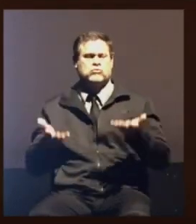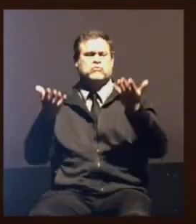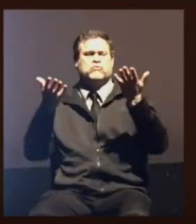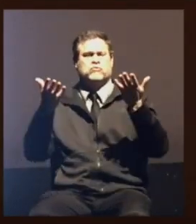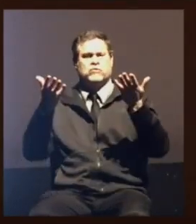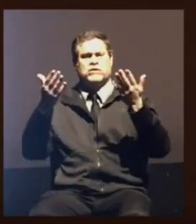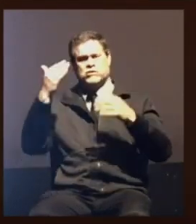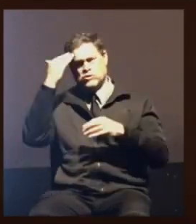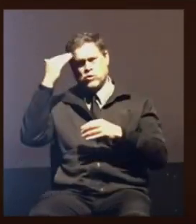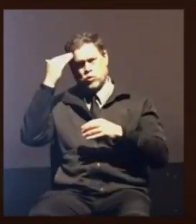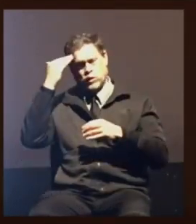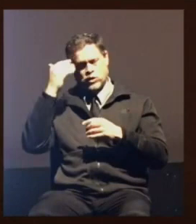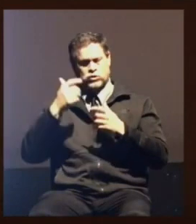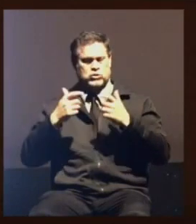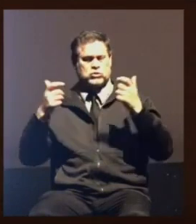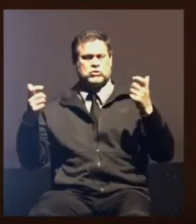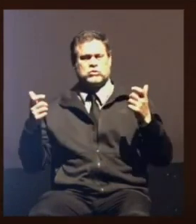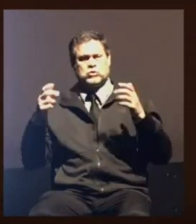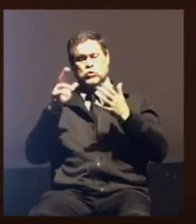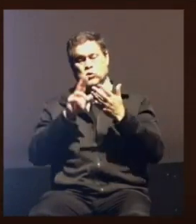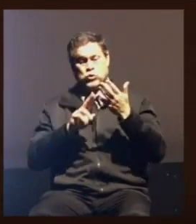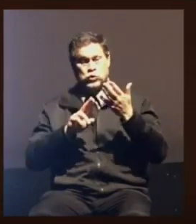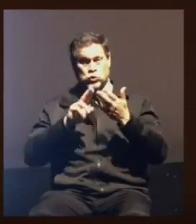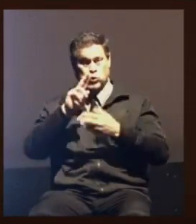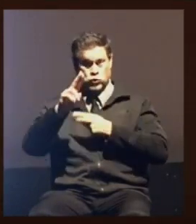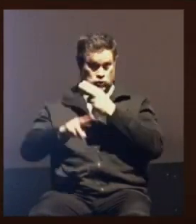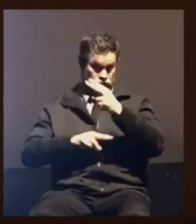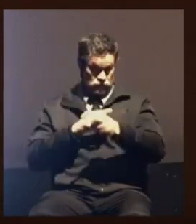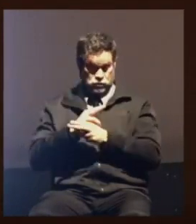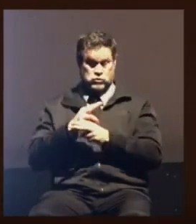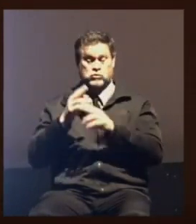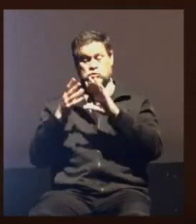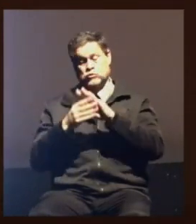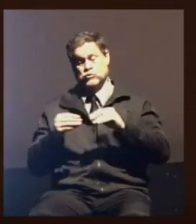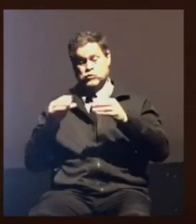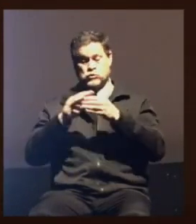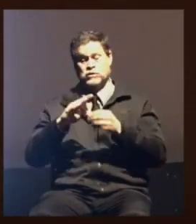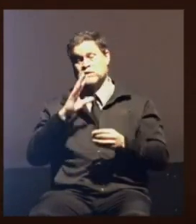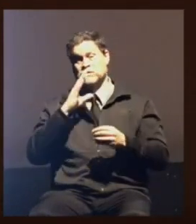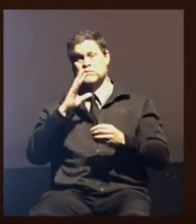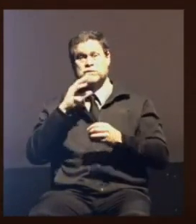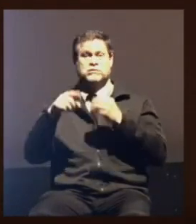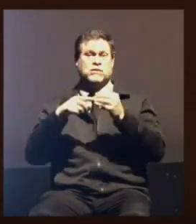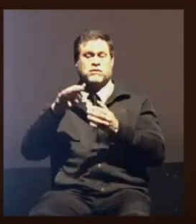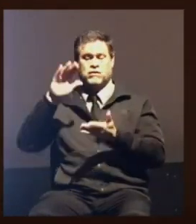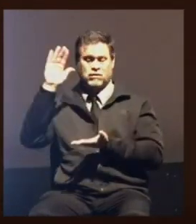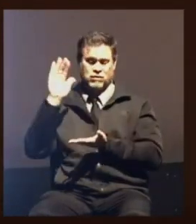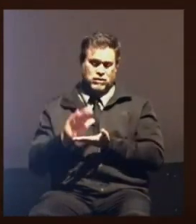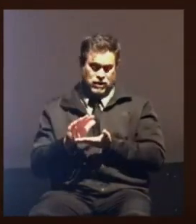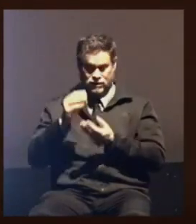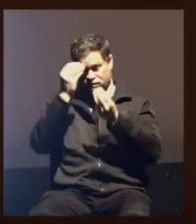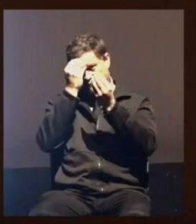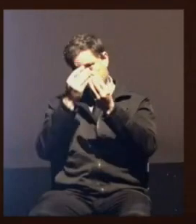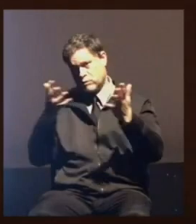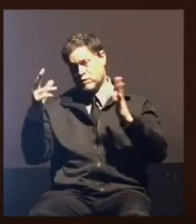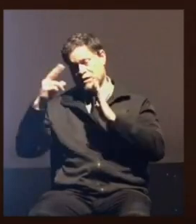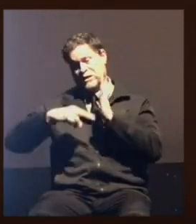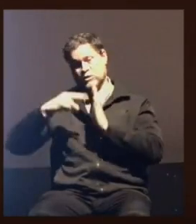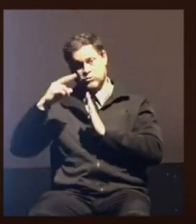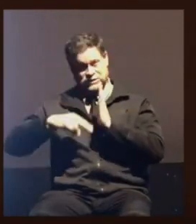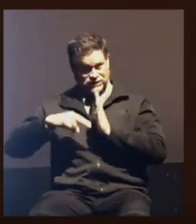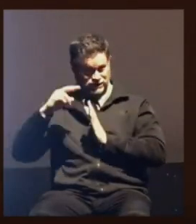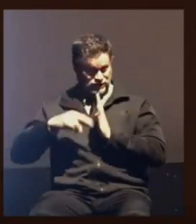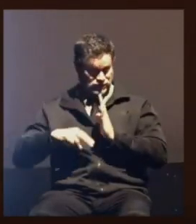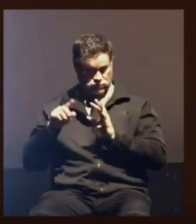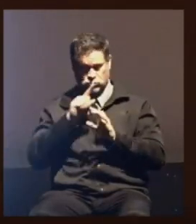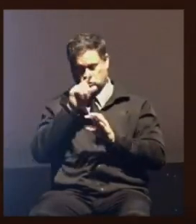awareness. Admittedly, that university story does also speak a little bit to the lack of informational literacy, right, which